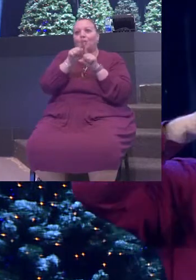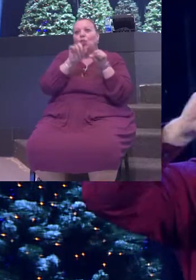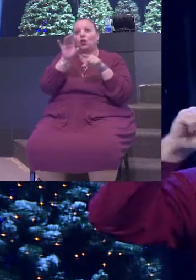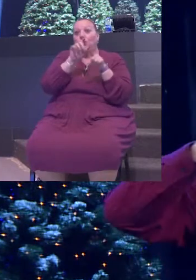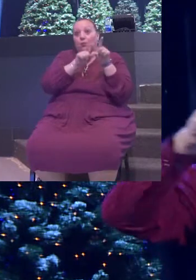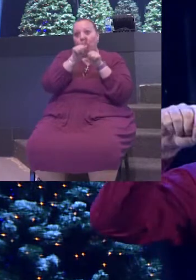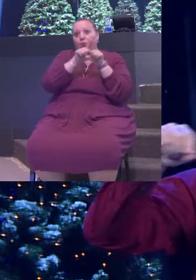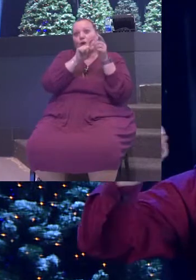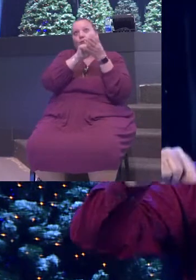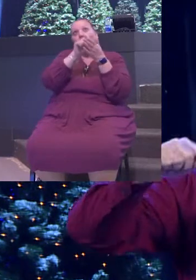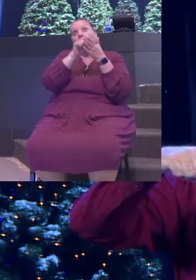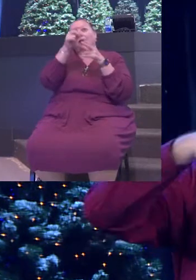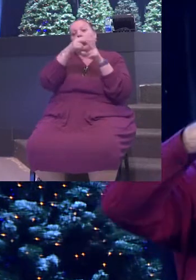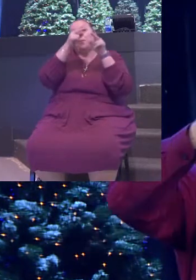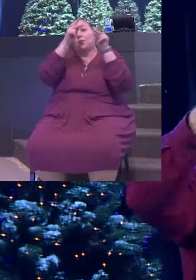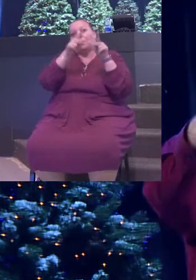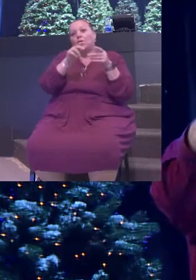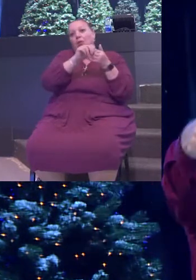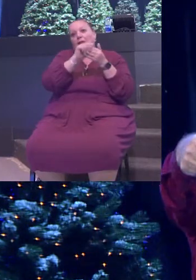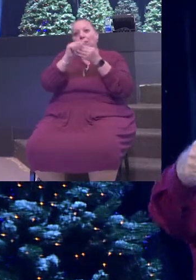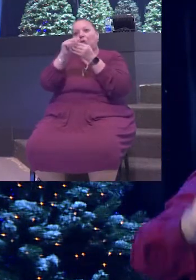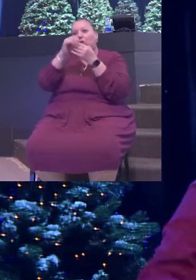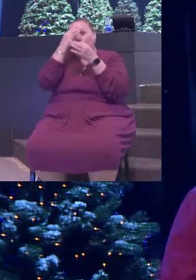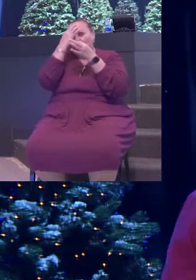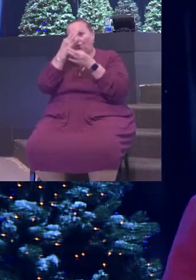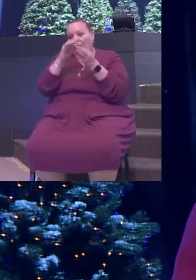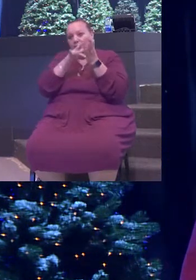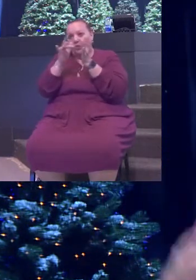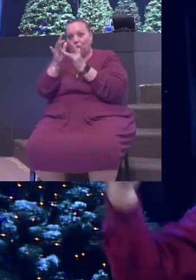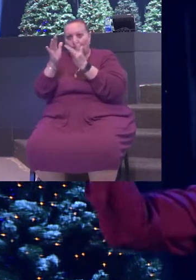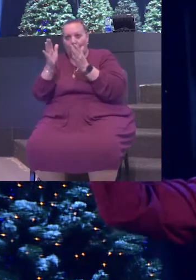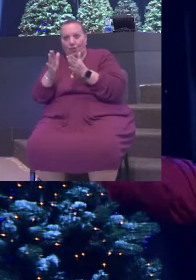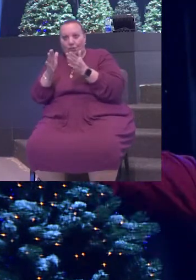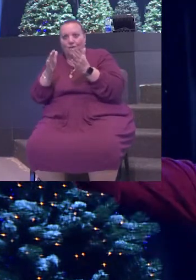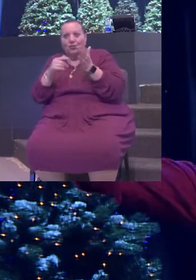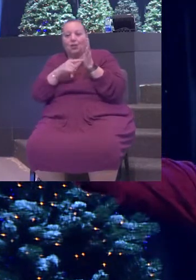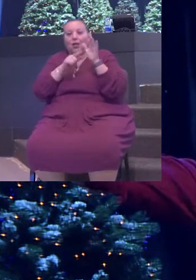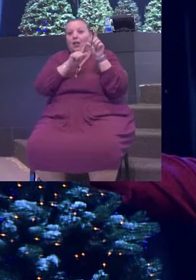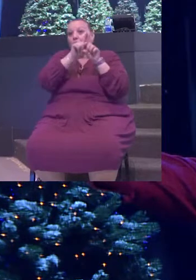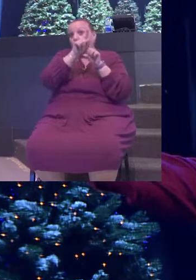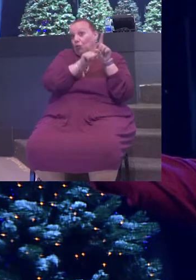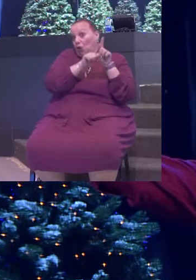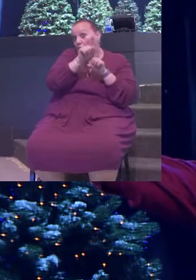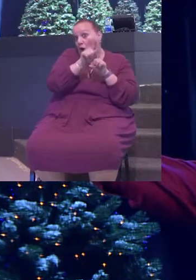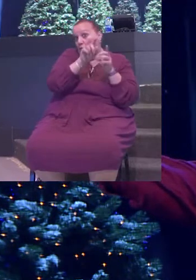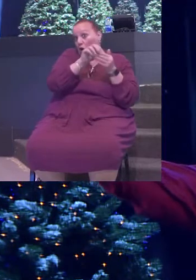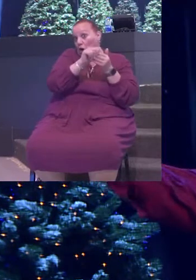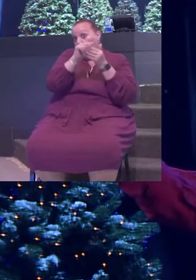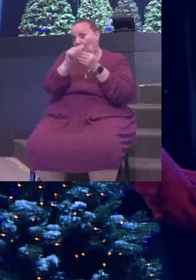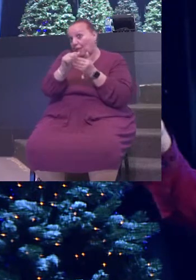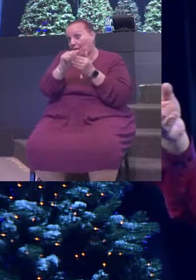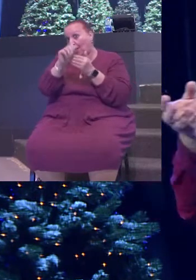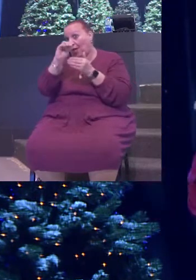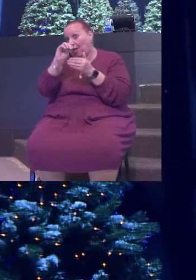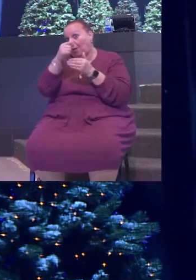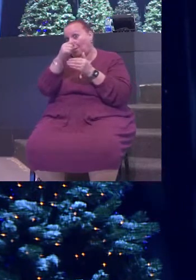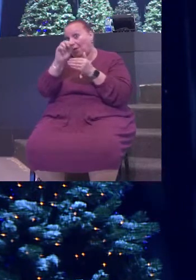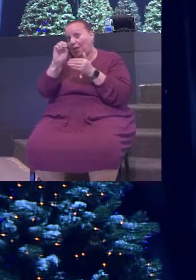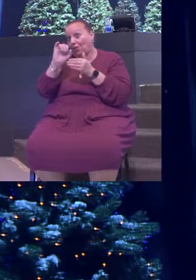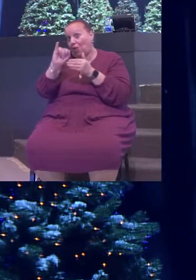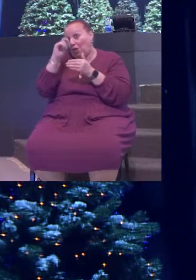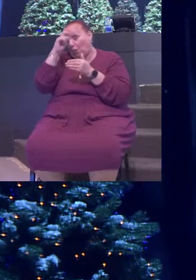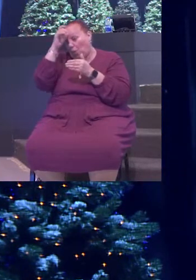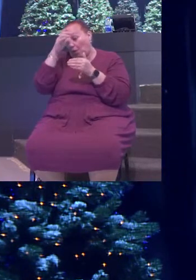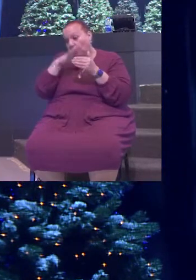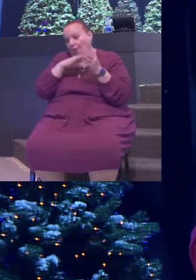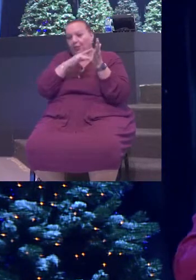star, and write the name of the person that led you to faith in Jesus. And just like the star led the magi or the wise men